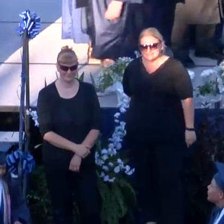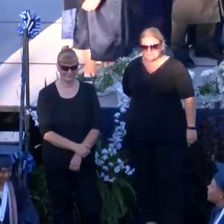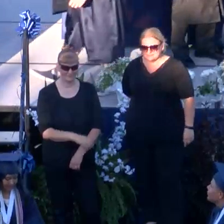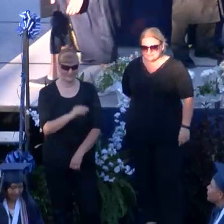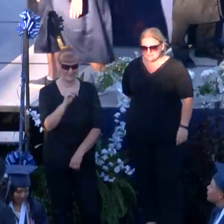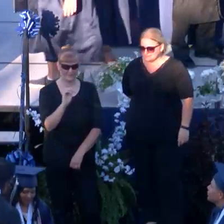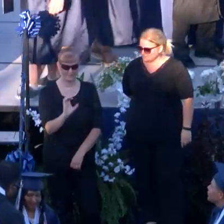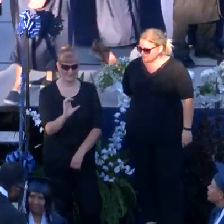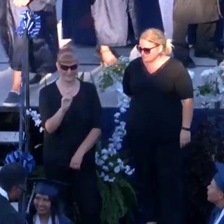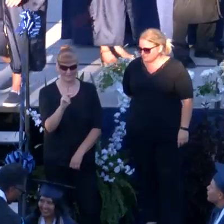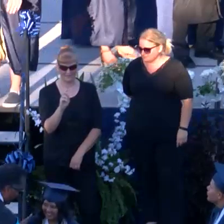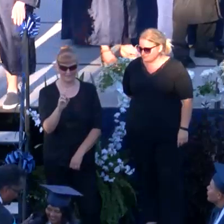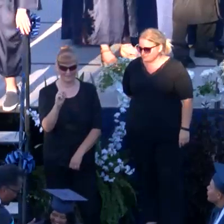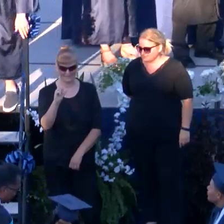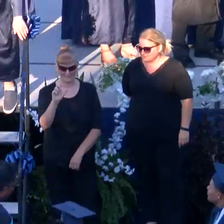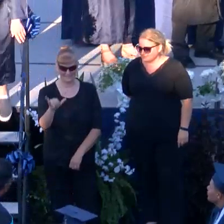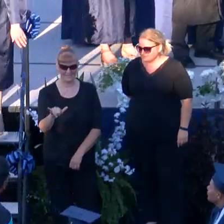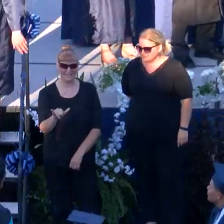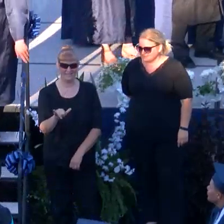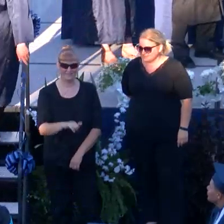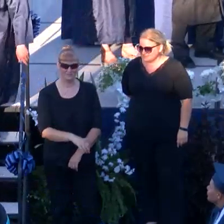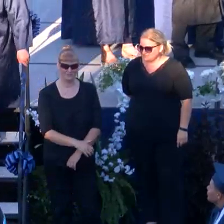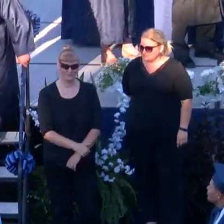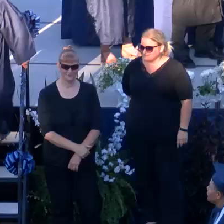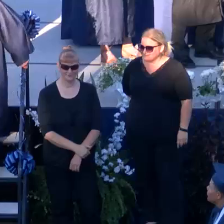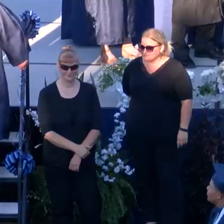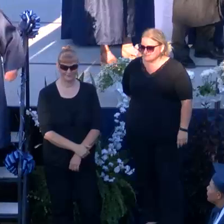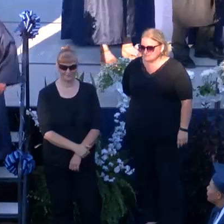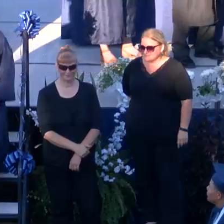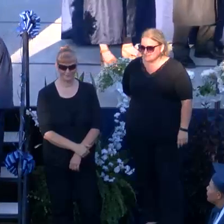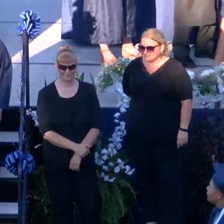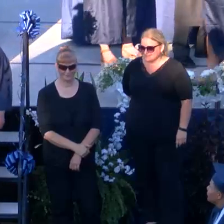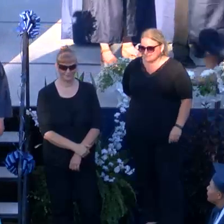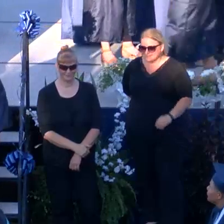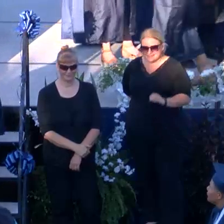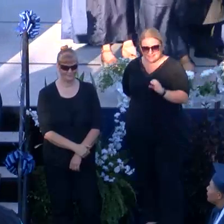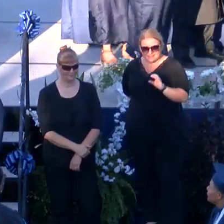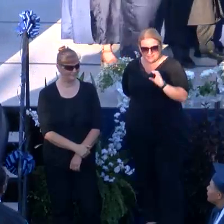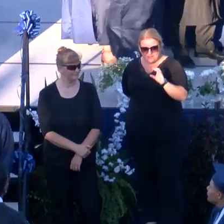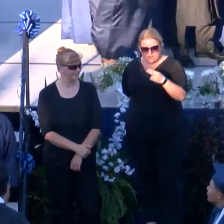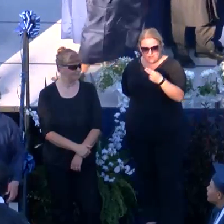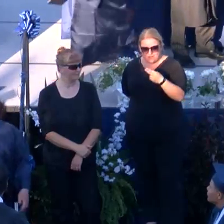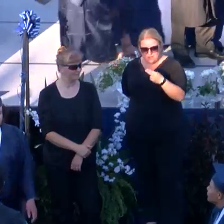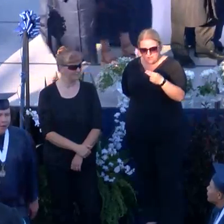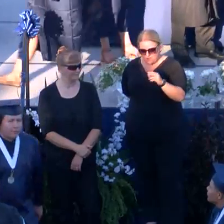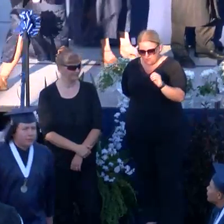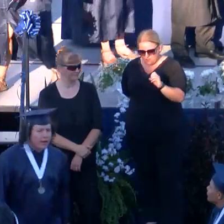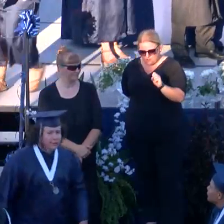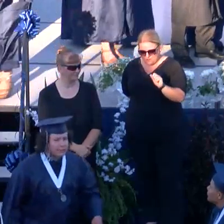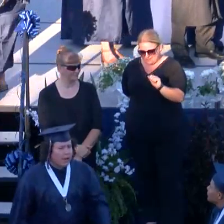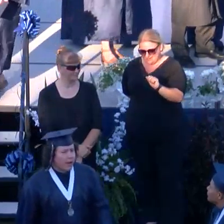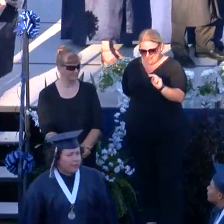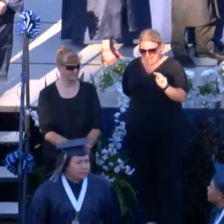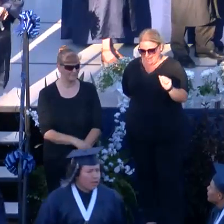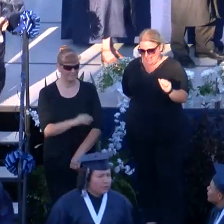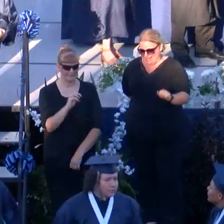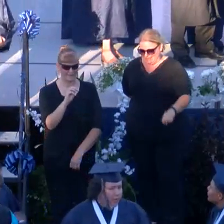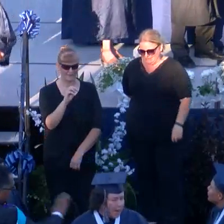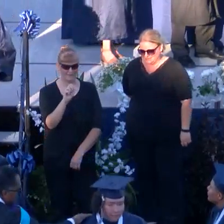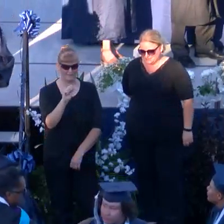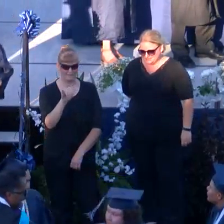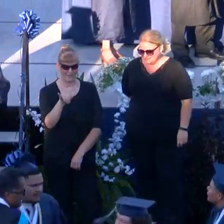Mackenzie Shea Welch Duval. Jose Beltran. Myra